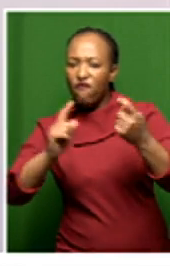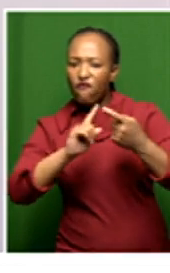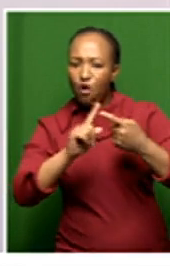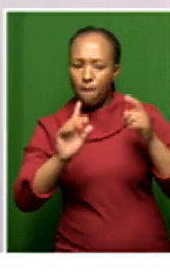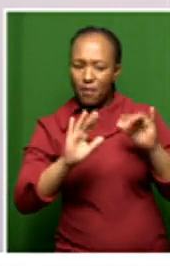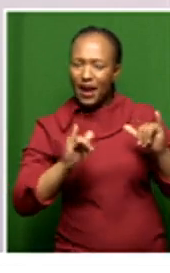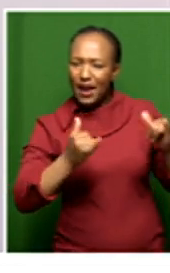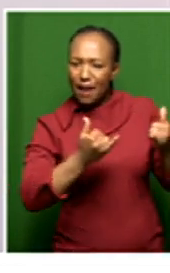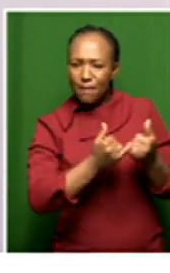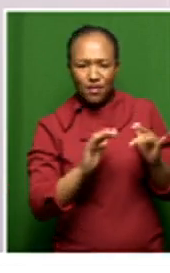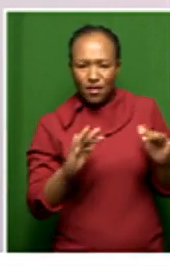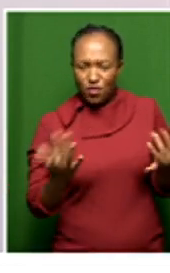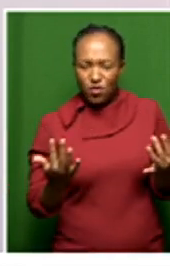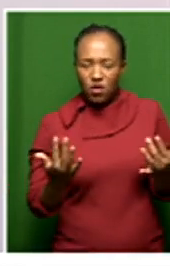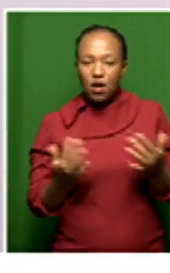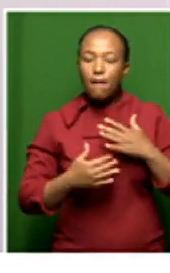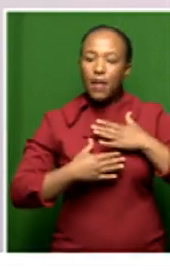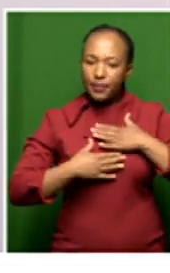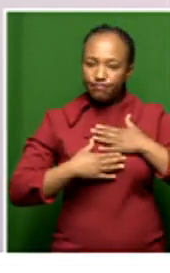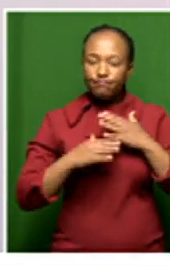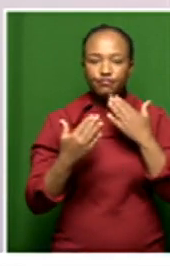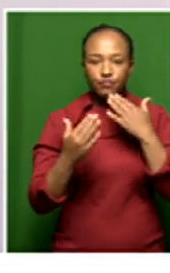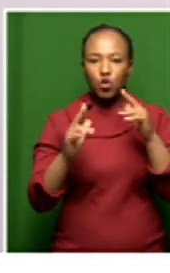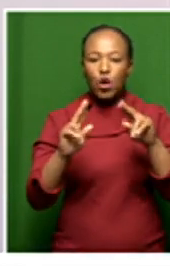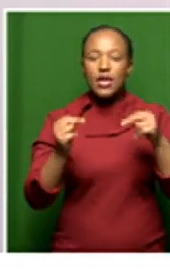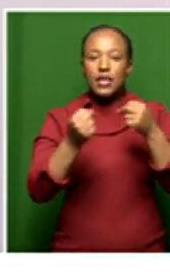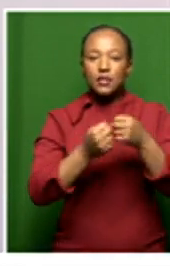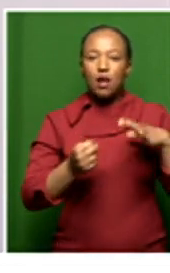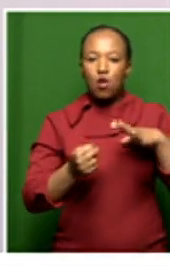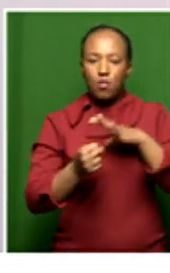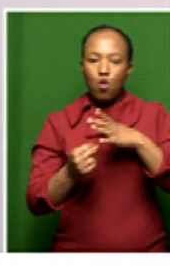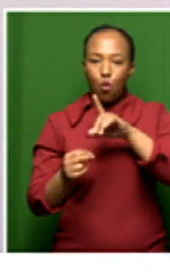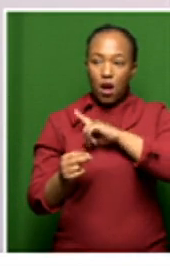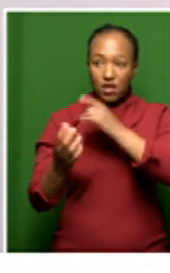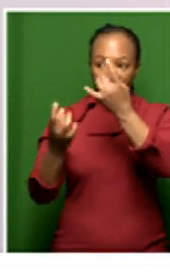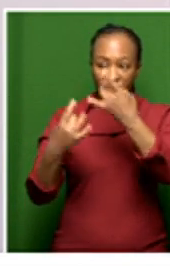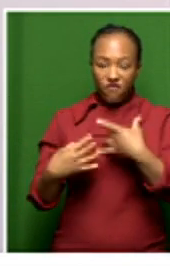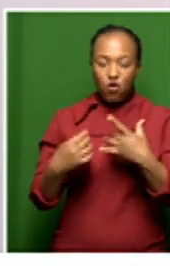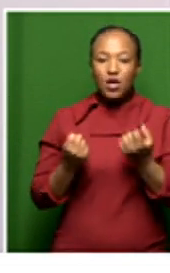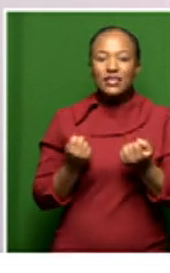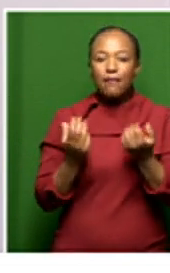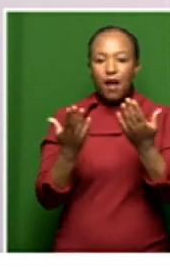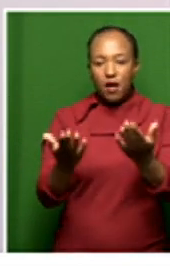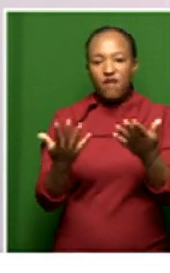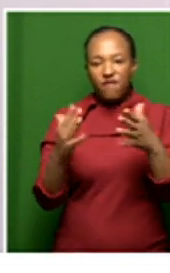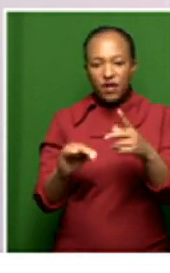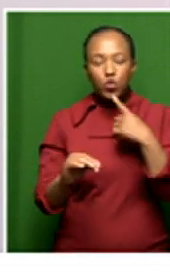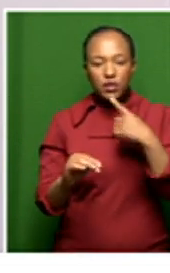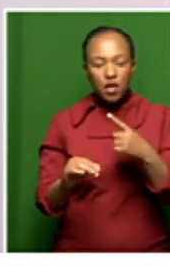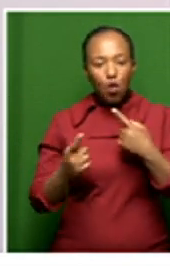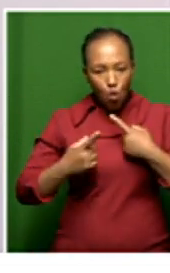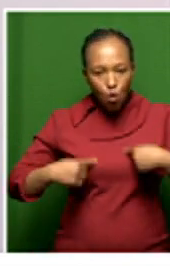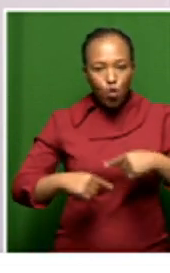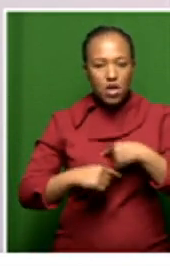we appreciate as the National Consumer Commission is when we received a notification from the supplier to say we are